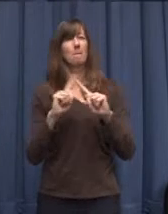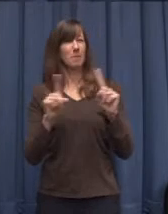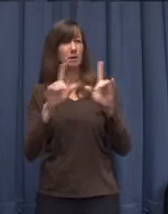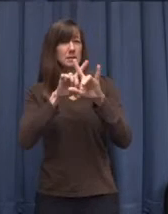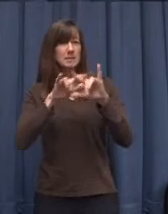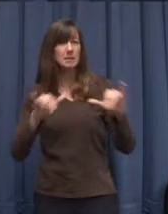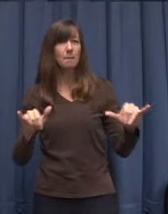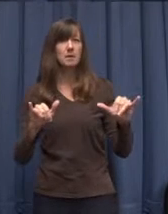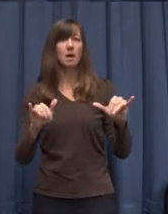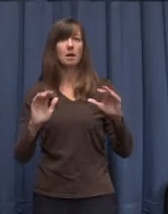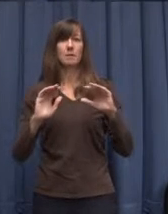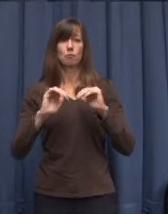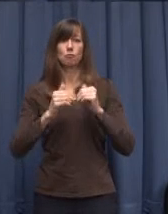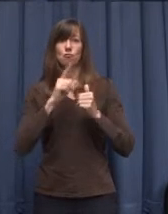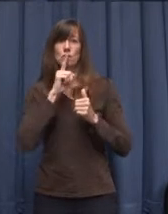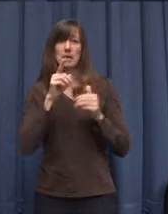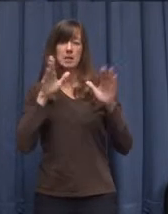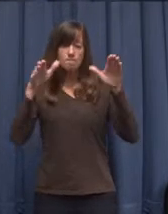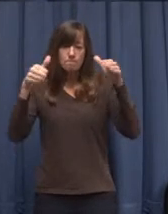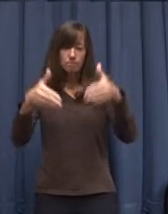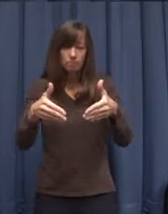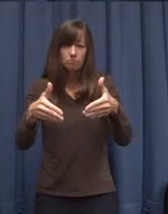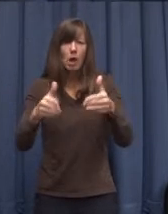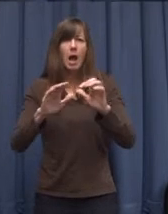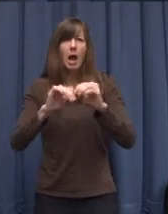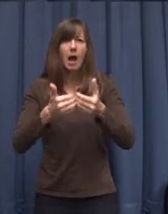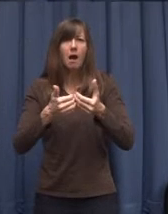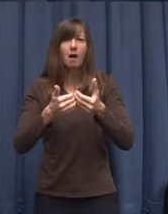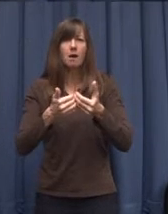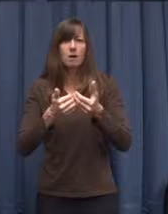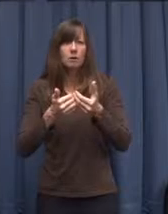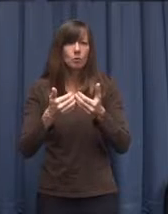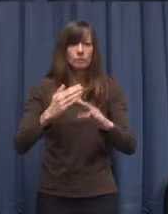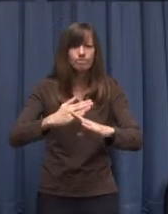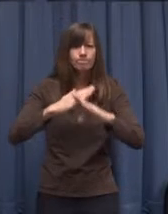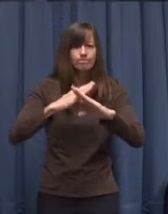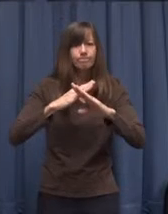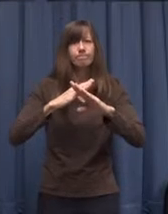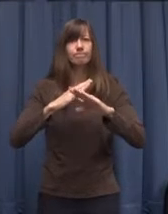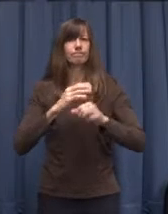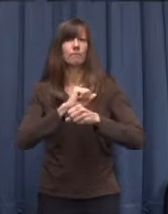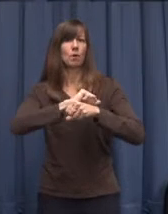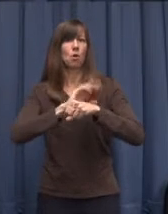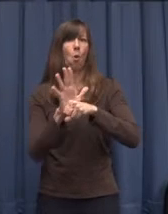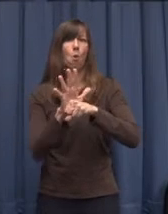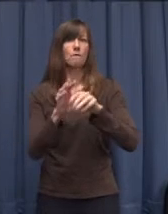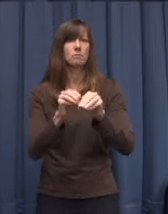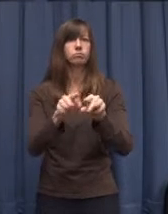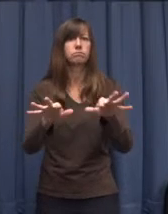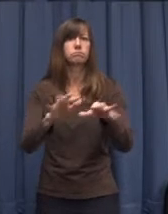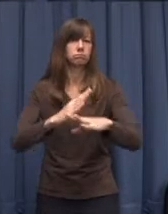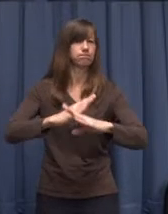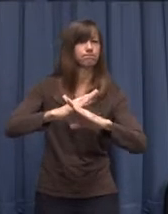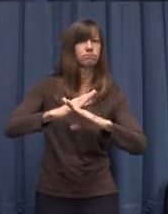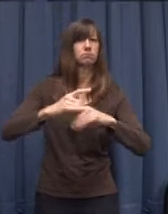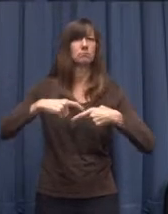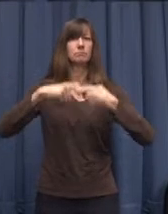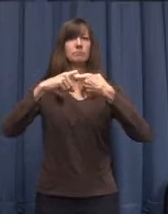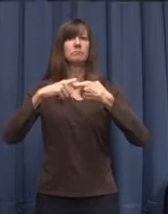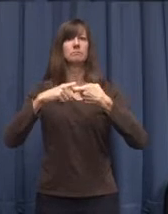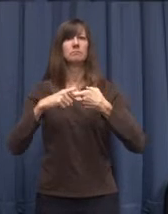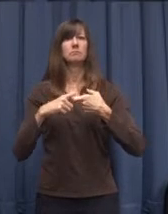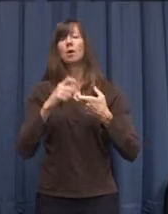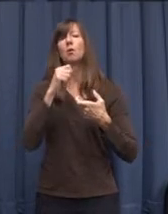doing mitigation and containment of COVID. Rather than wide-scale restrictions and lockdowns, we want to really